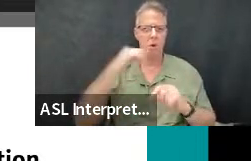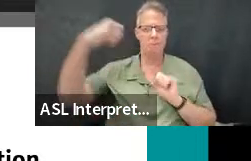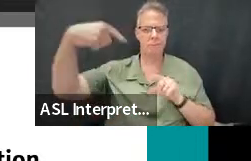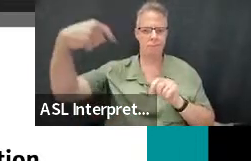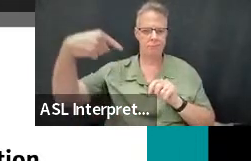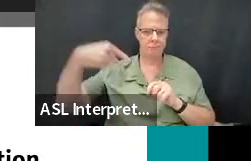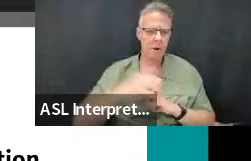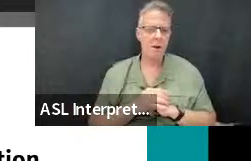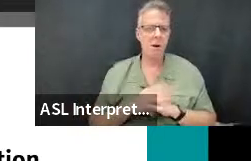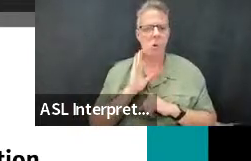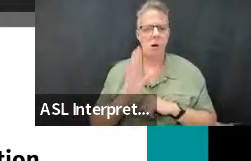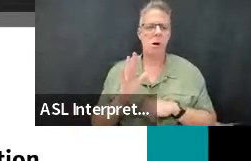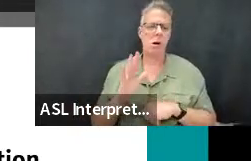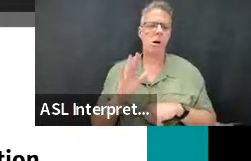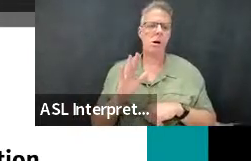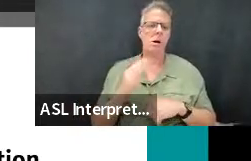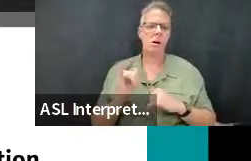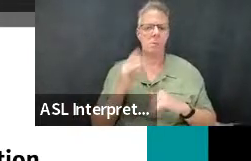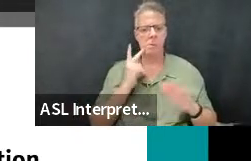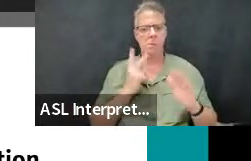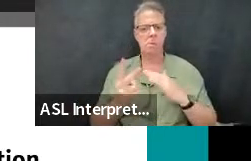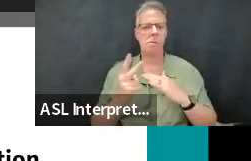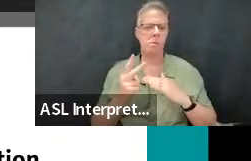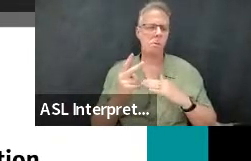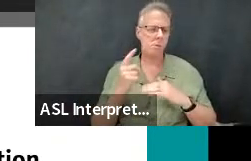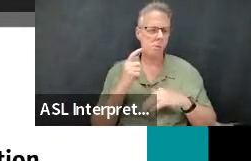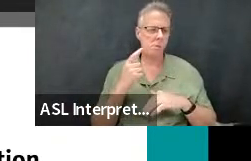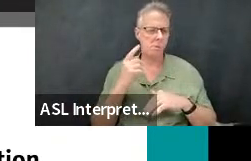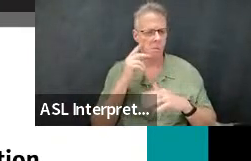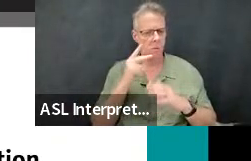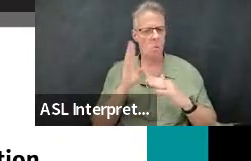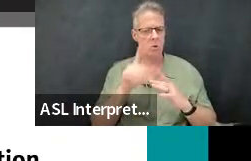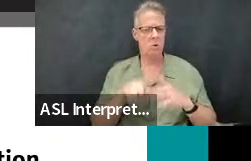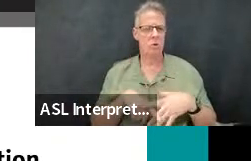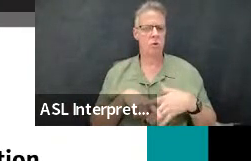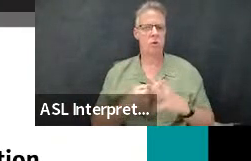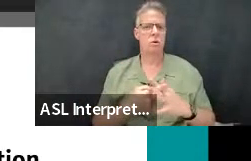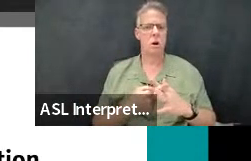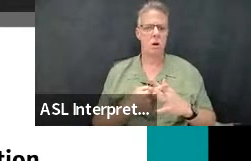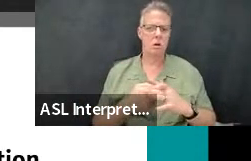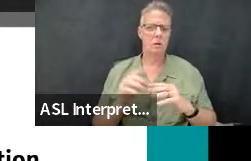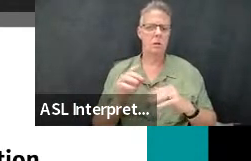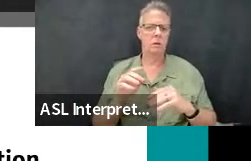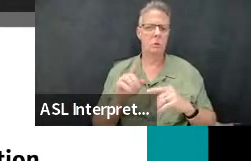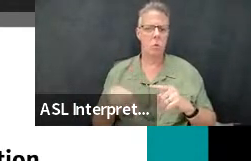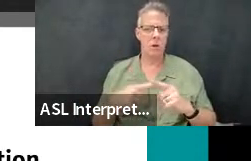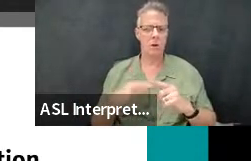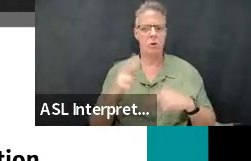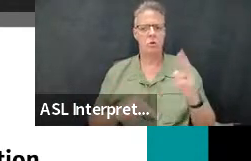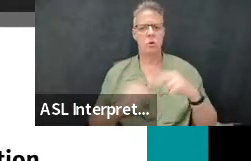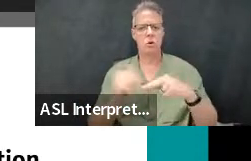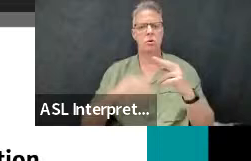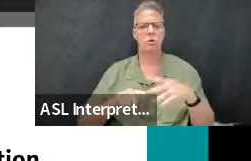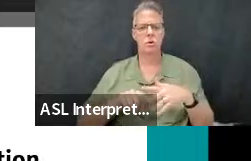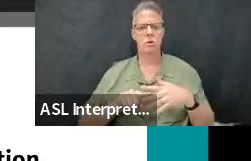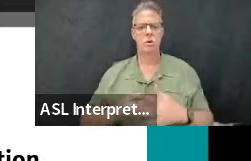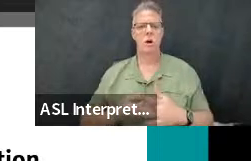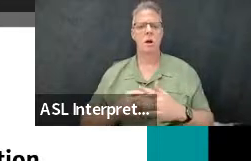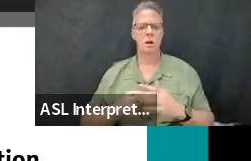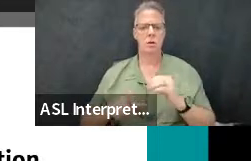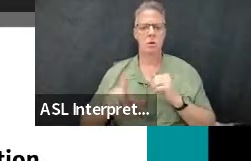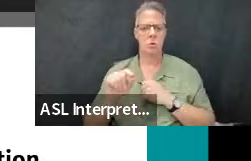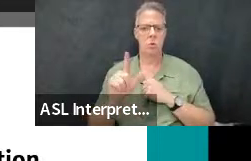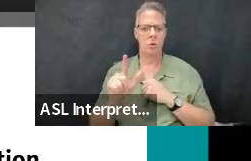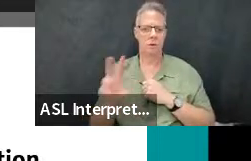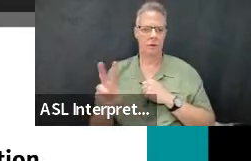looking at the timing. We're still working on the timing where it's anticipated to start when construction starts as early as